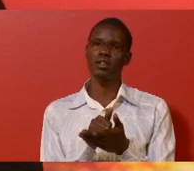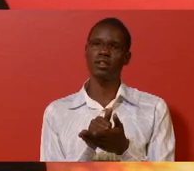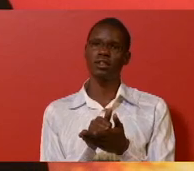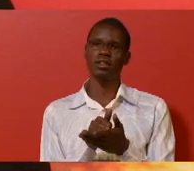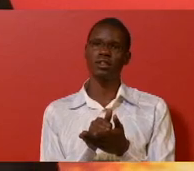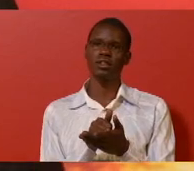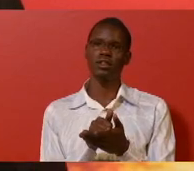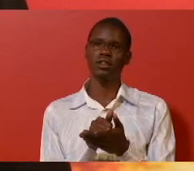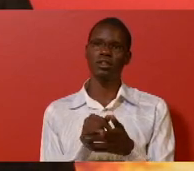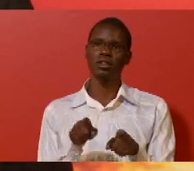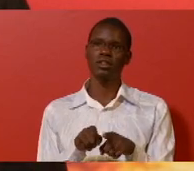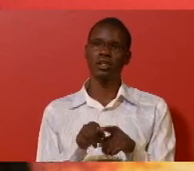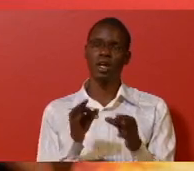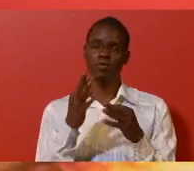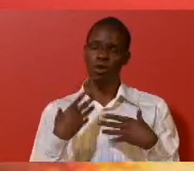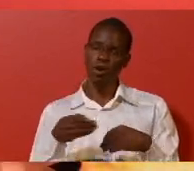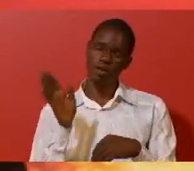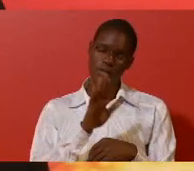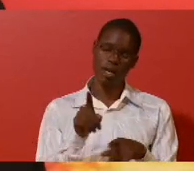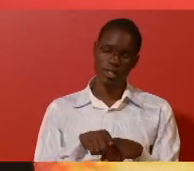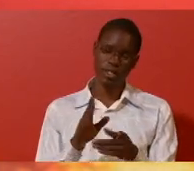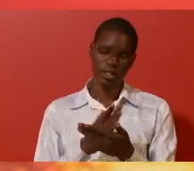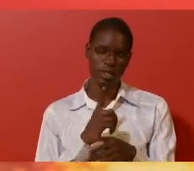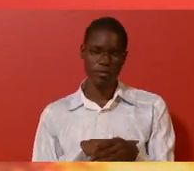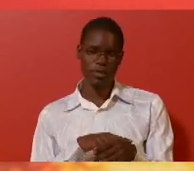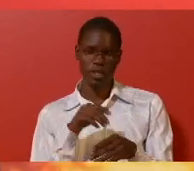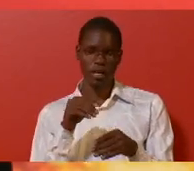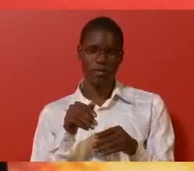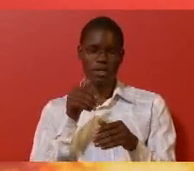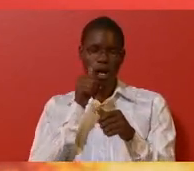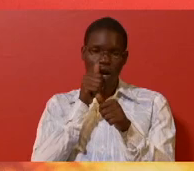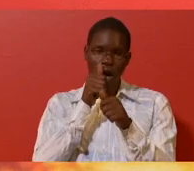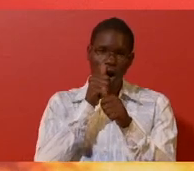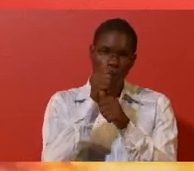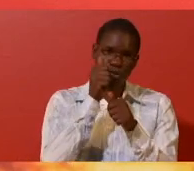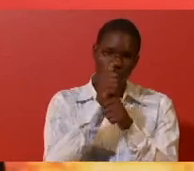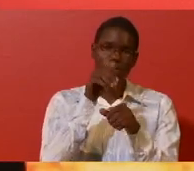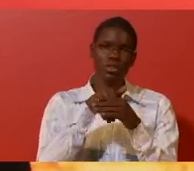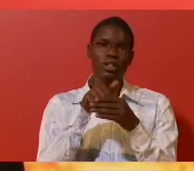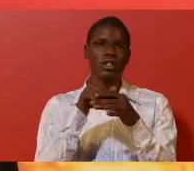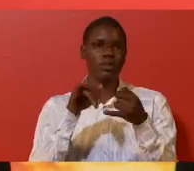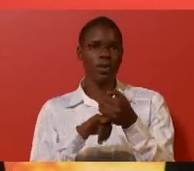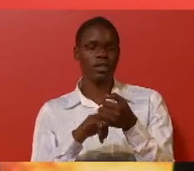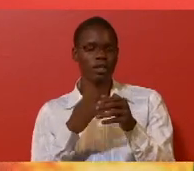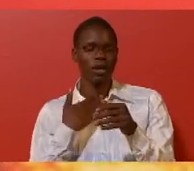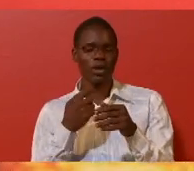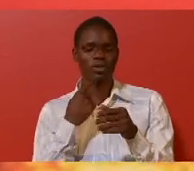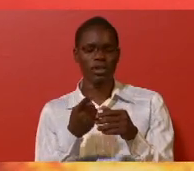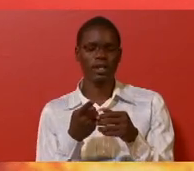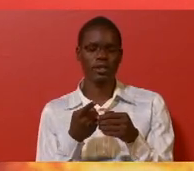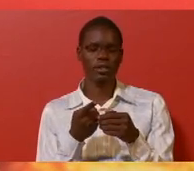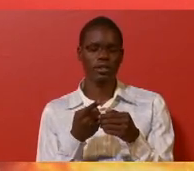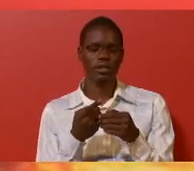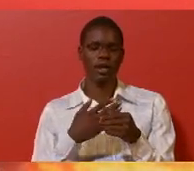by the way, even going back to sometimes abuse in marriage, I need to say it to them, Elaine.